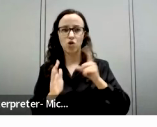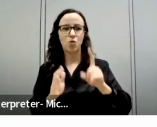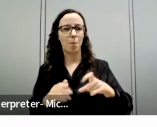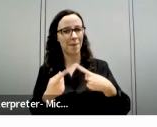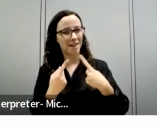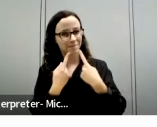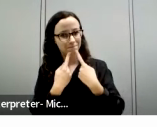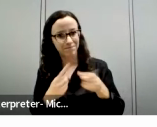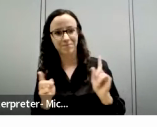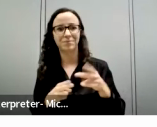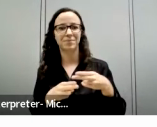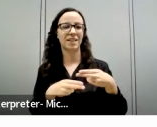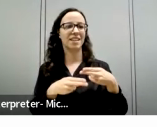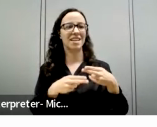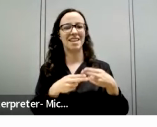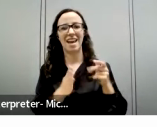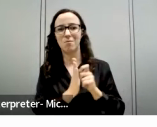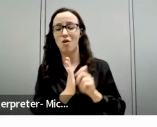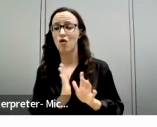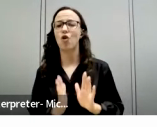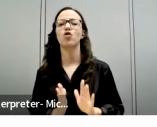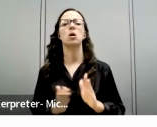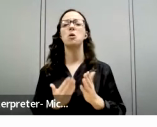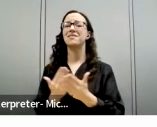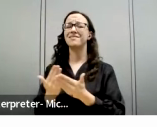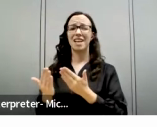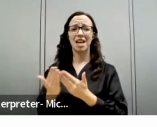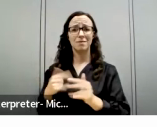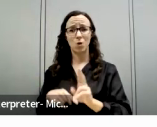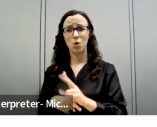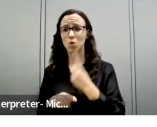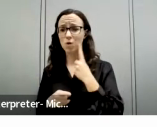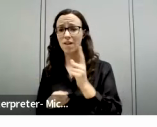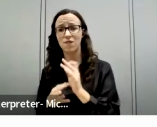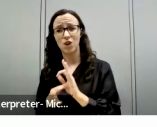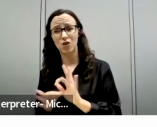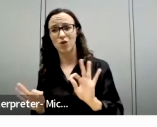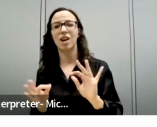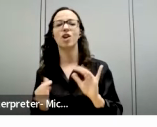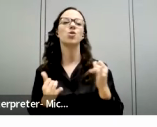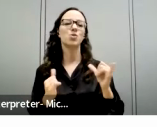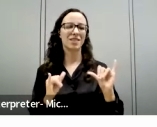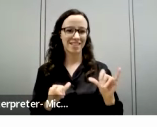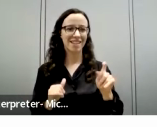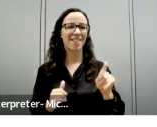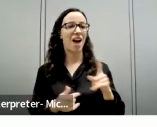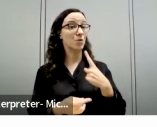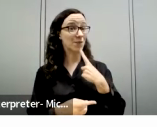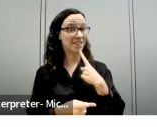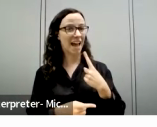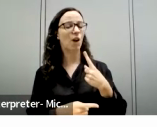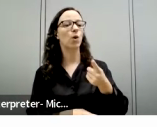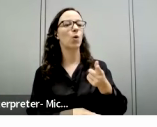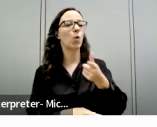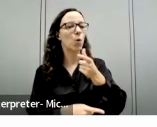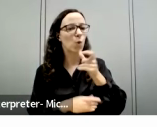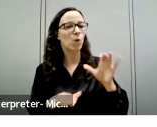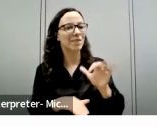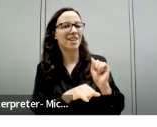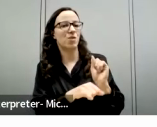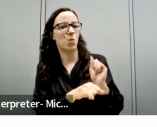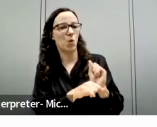work. Even if you're allowed to use it for free, you have to tell people where you got it from and give them credit for the work that they did